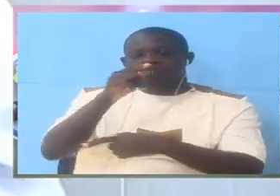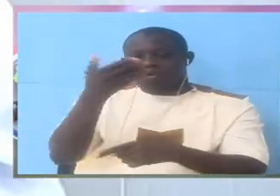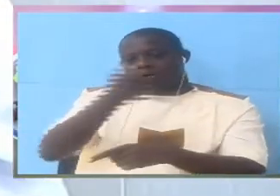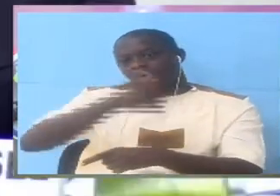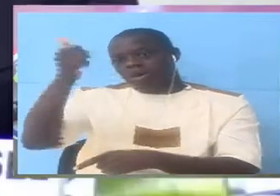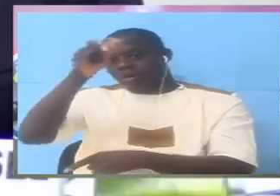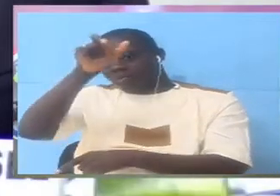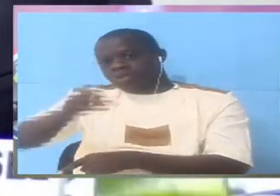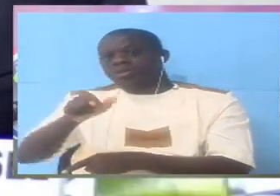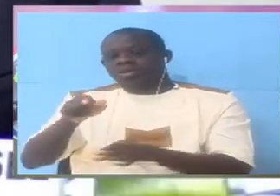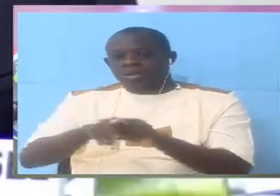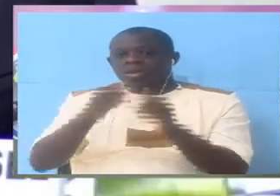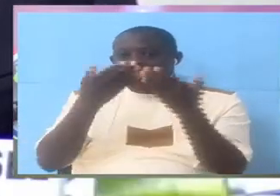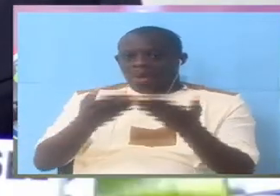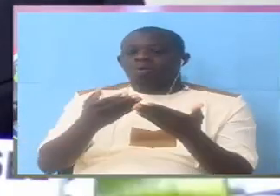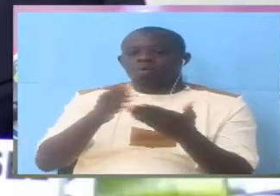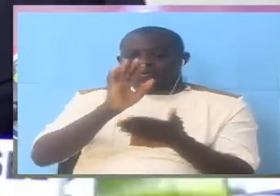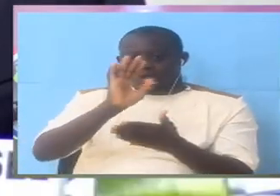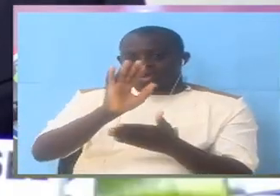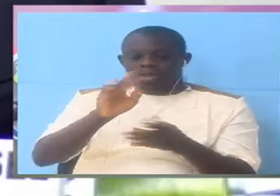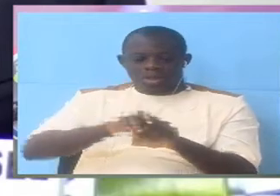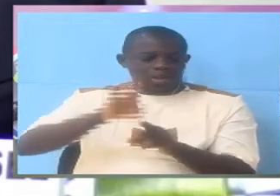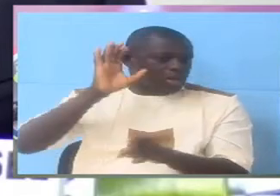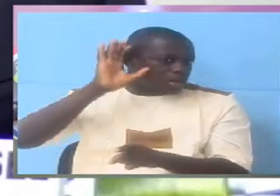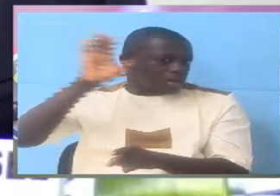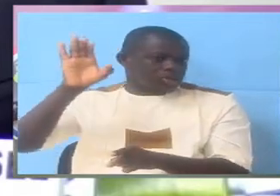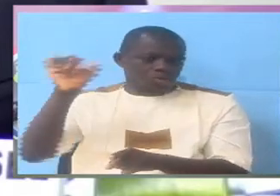let's listen to another witness who was present. Could